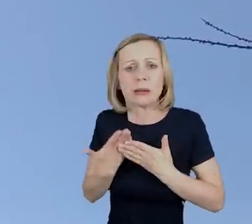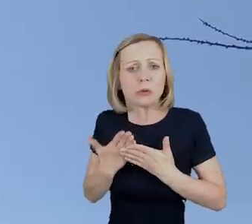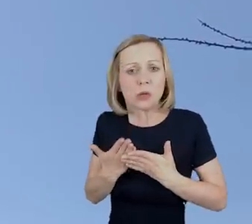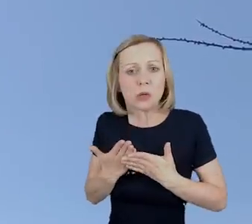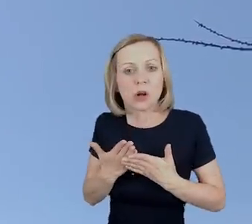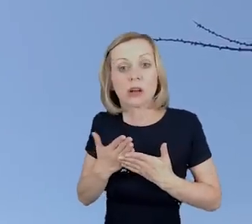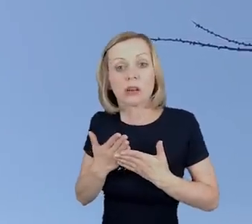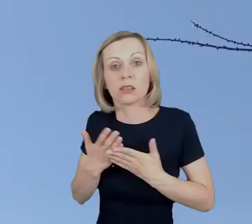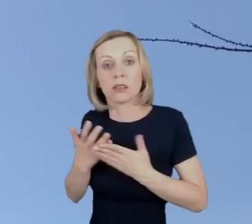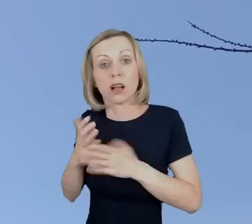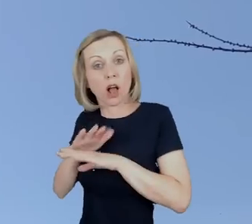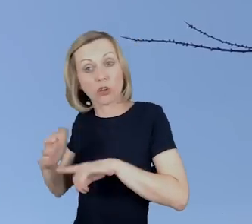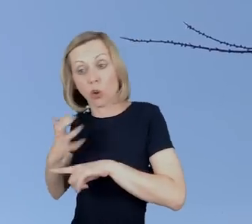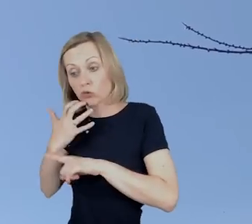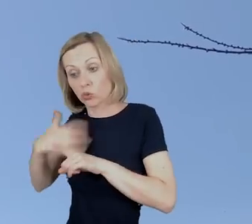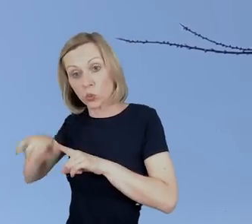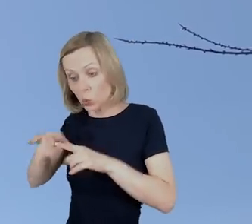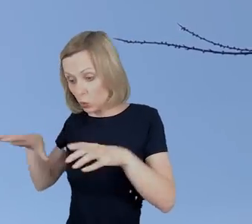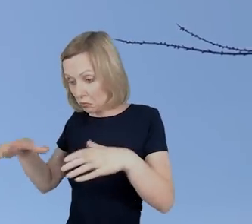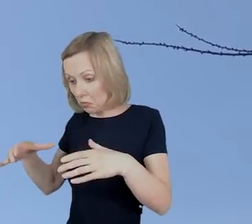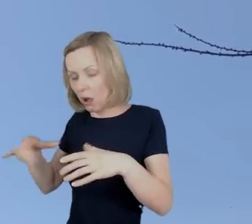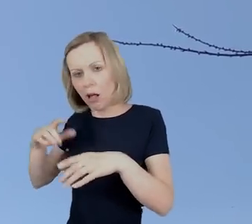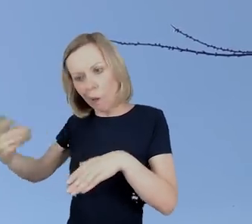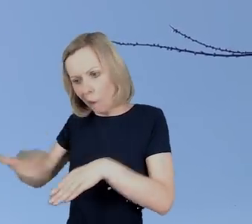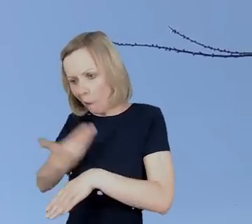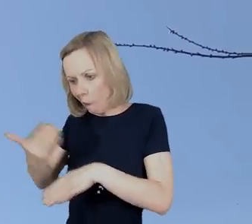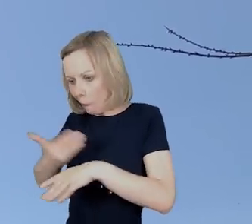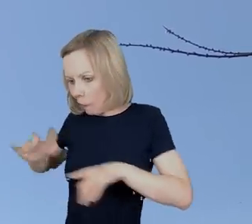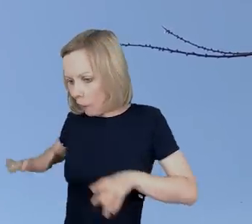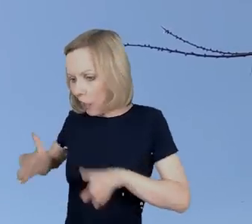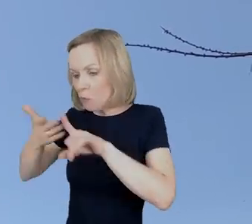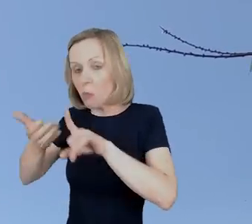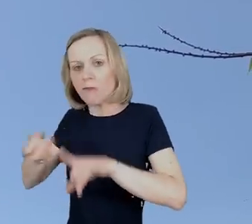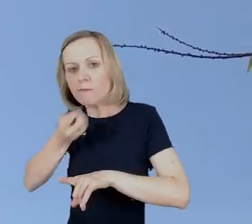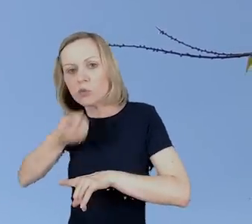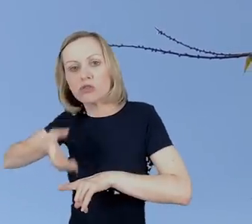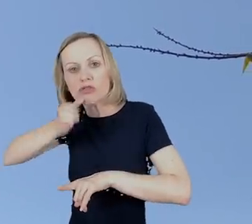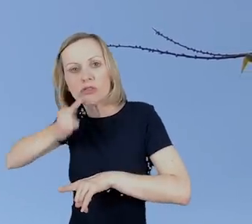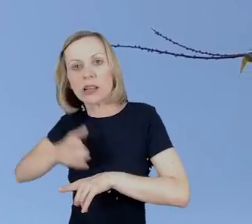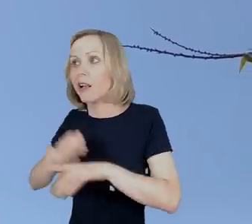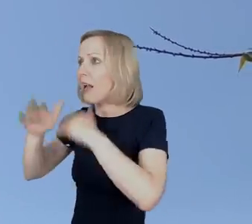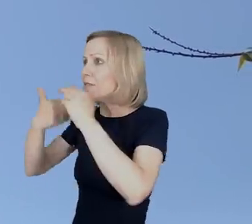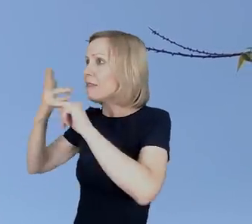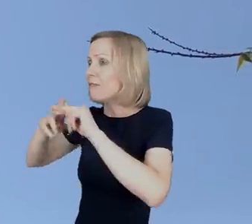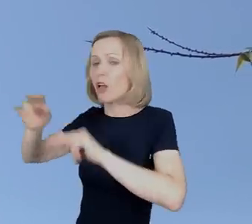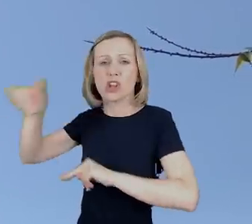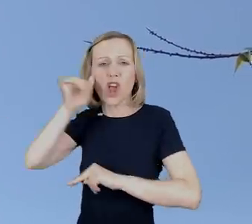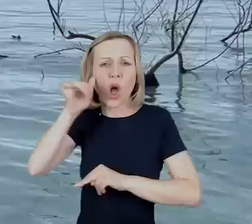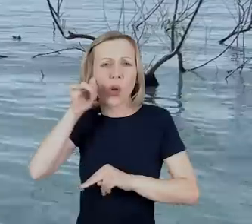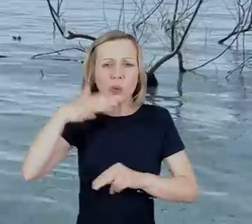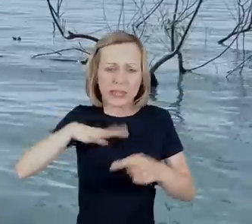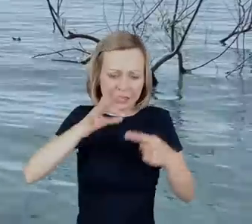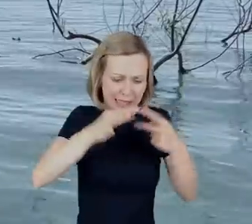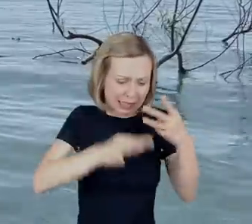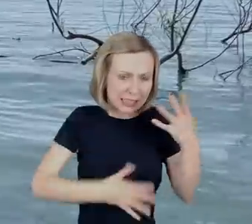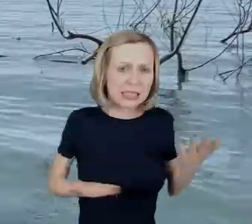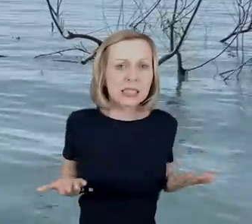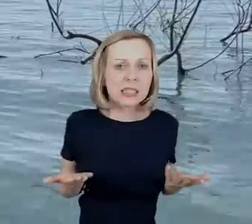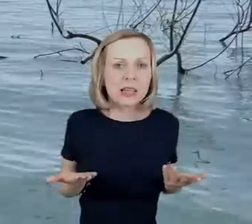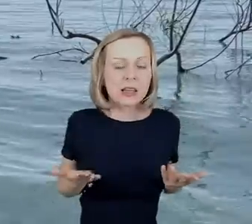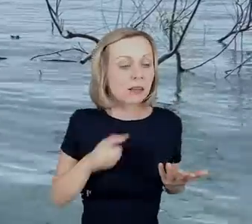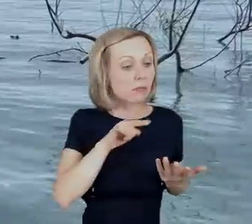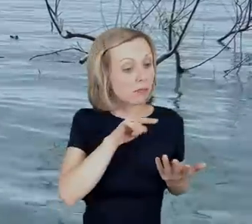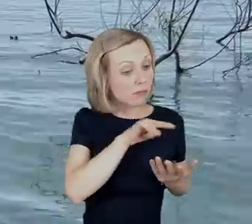the Gentiles who strive for all these things, and indeed your heavenly Father knows that you need all these things.